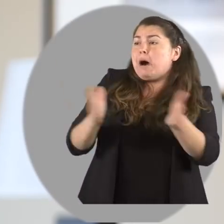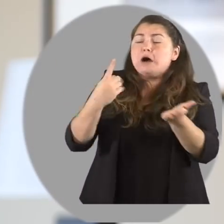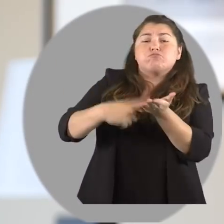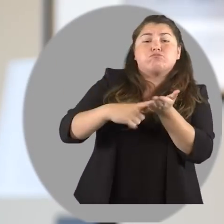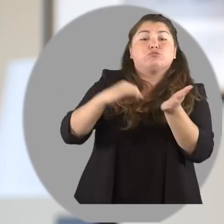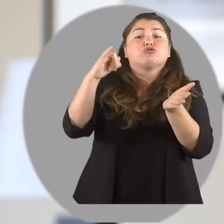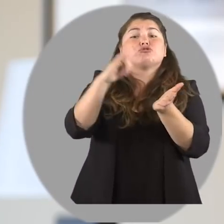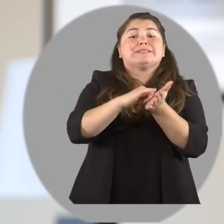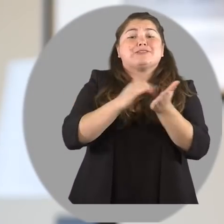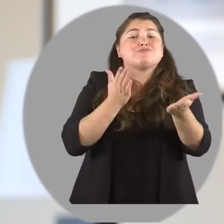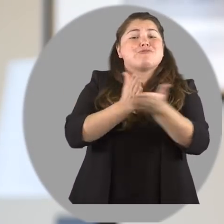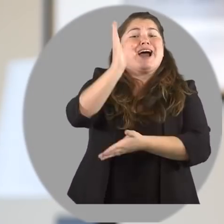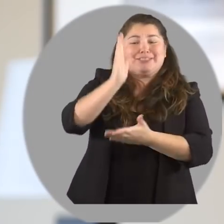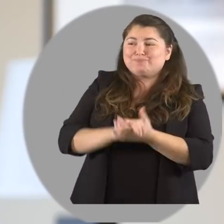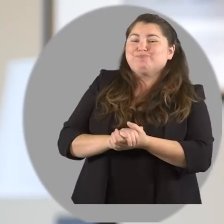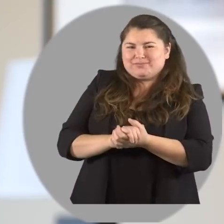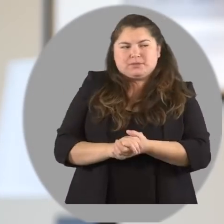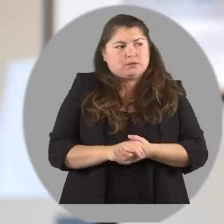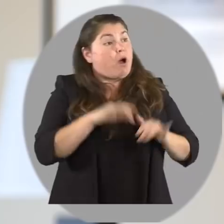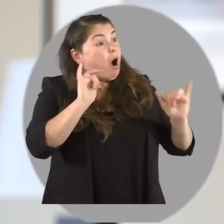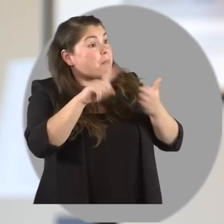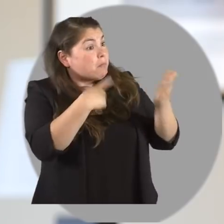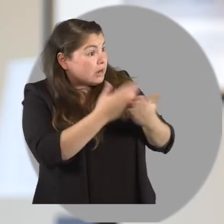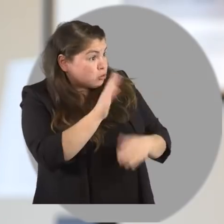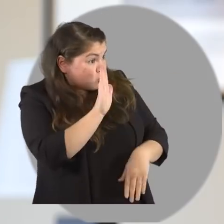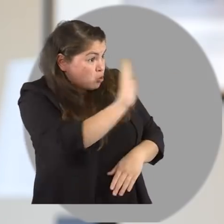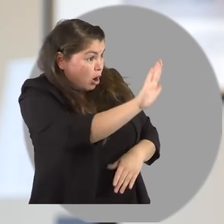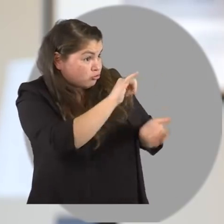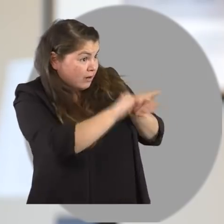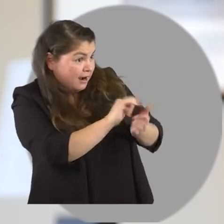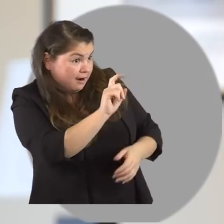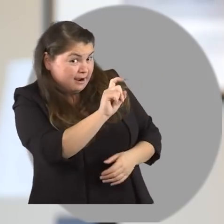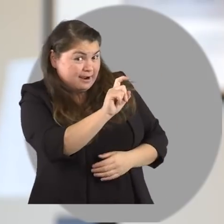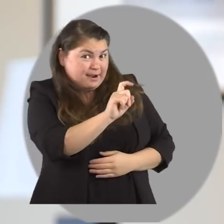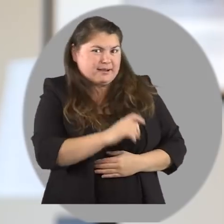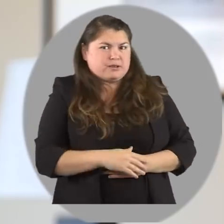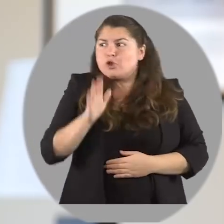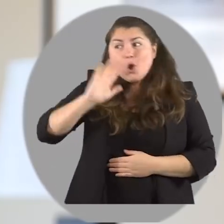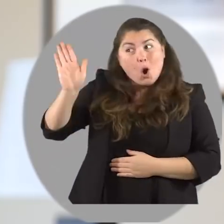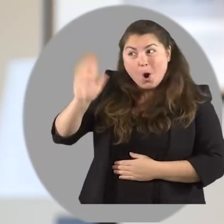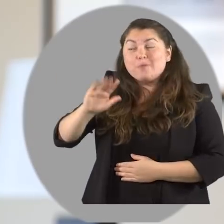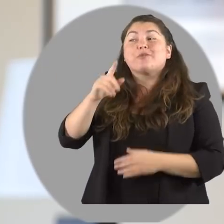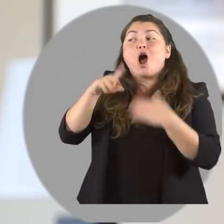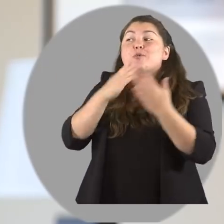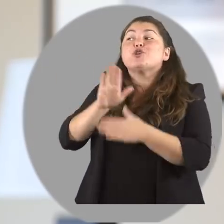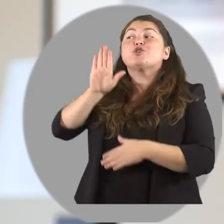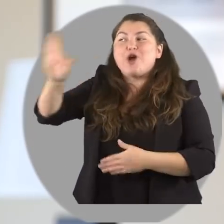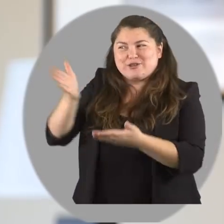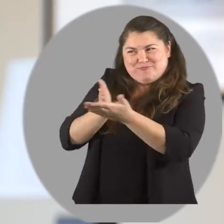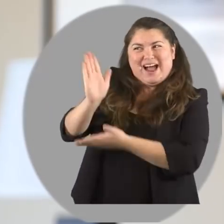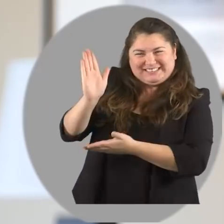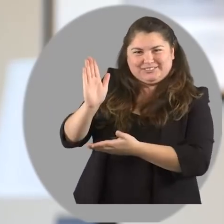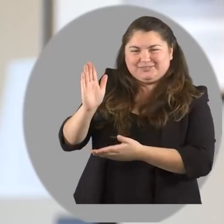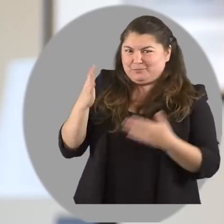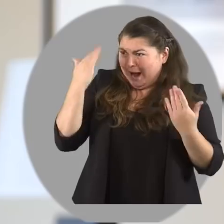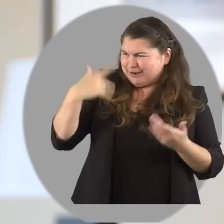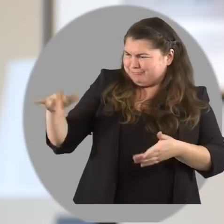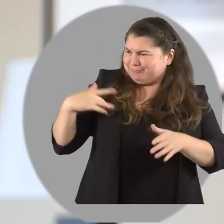about treaty rights. And they said, oh, you're going to talk about your treaty rights? And he said, no, I'm going to talk about yours. Because it